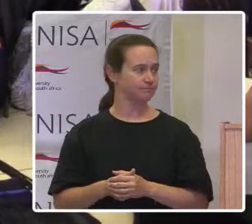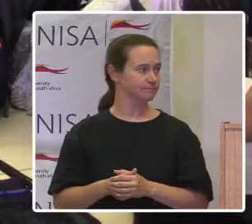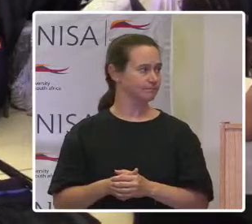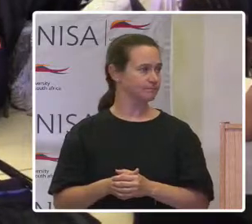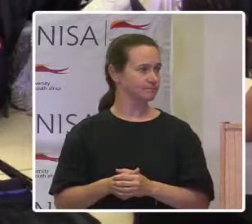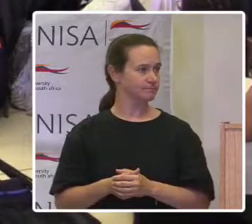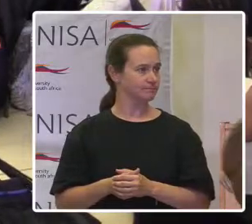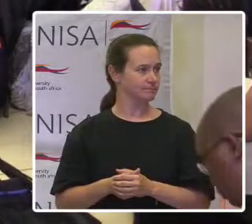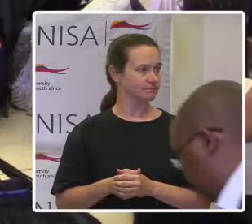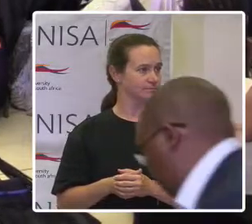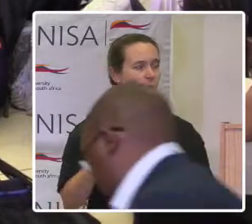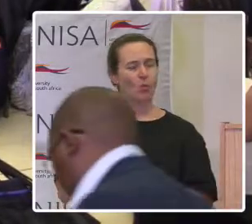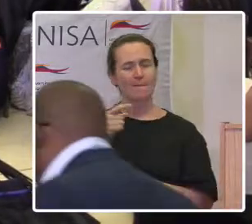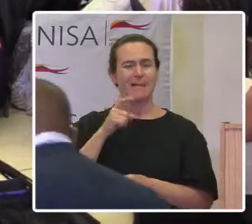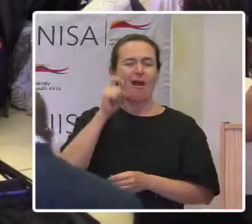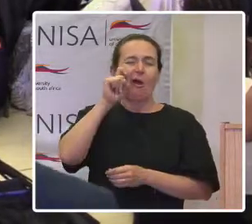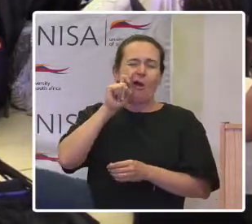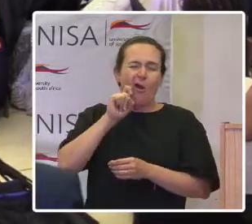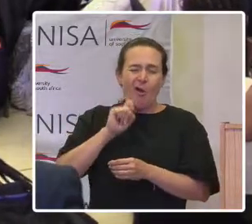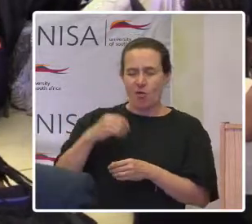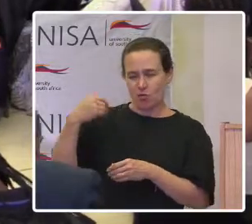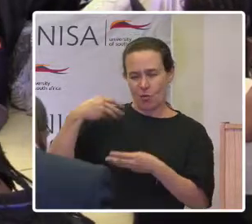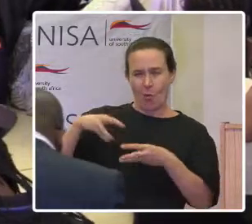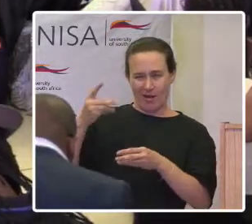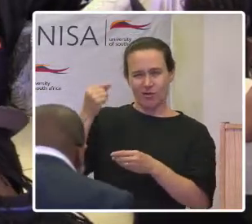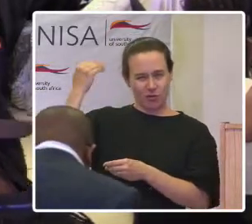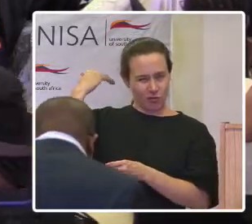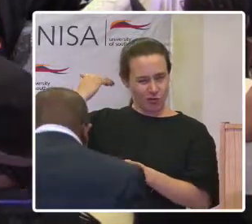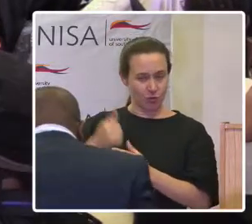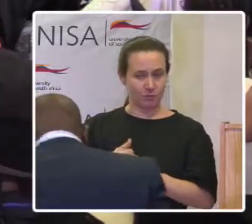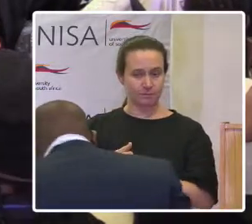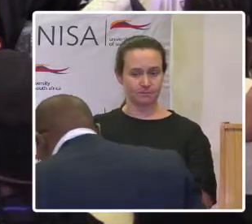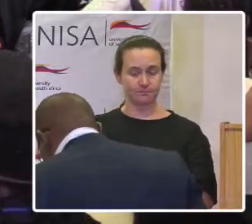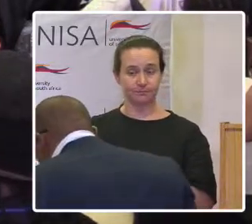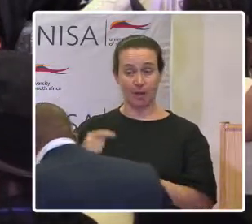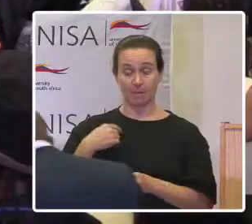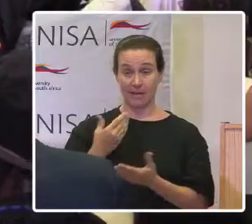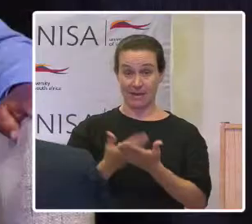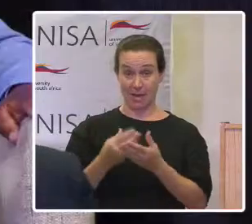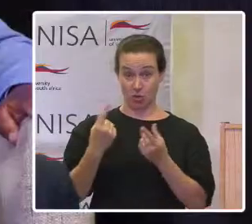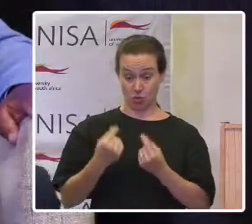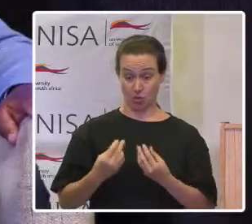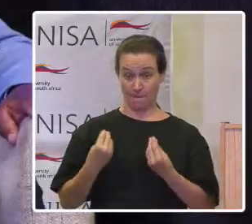we need to go the old-fashioned way. You can't do business as an individual.